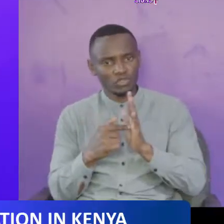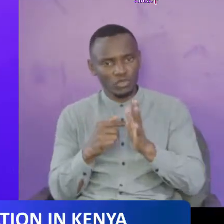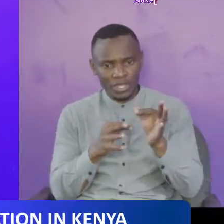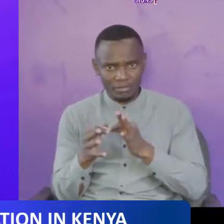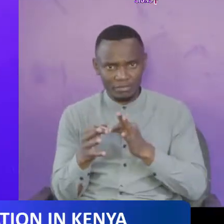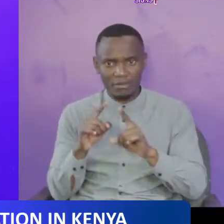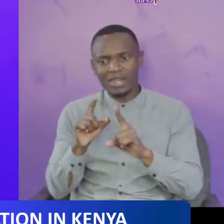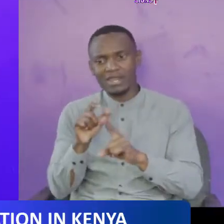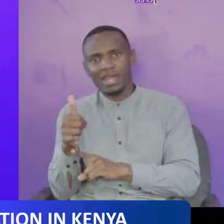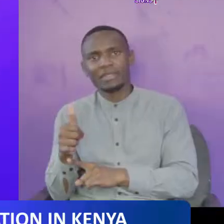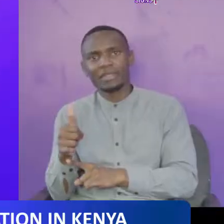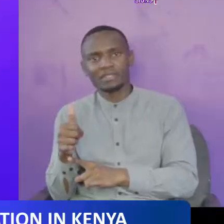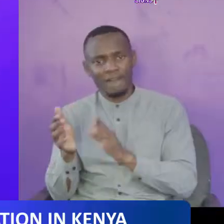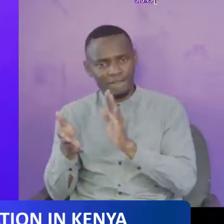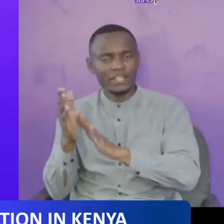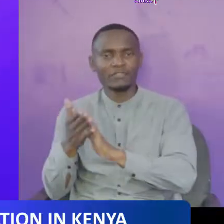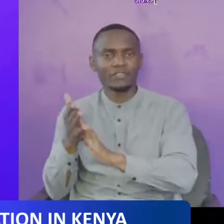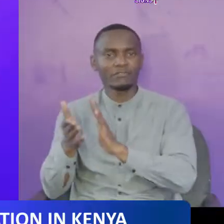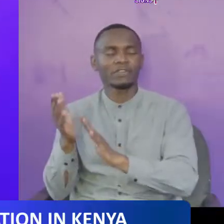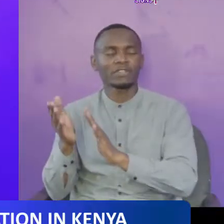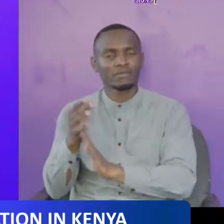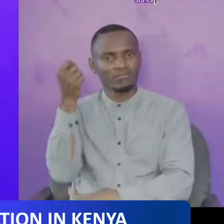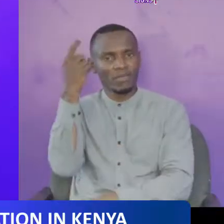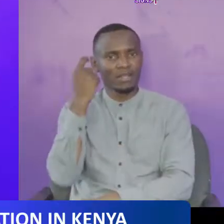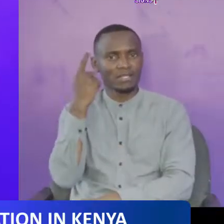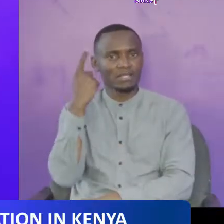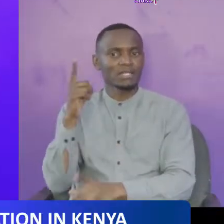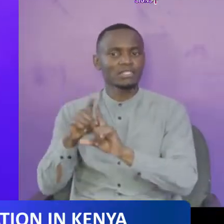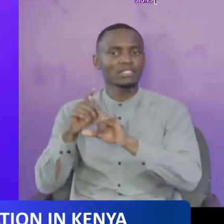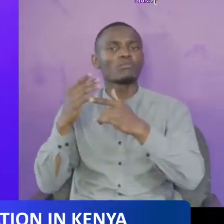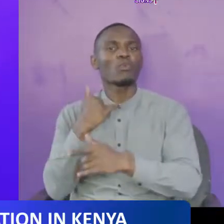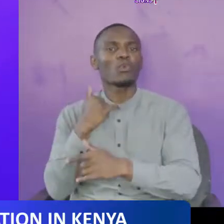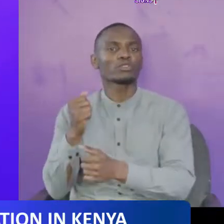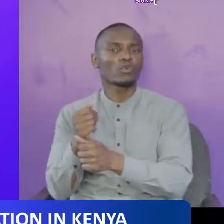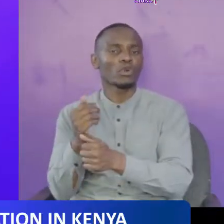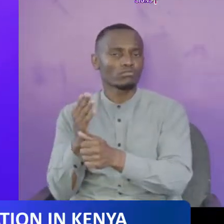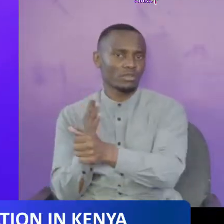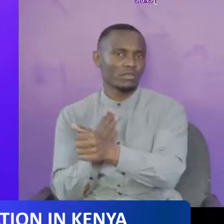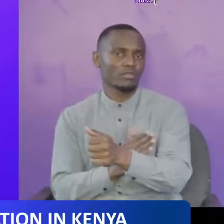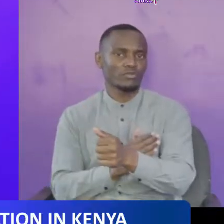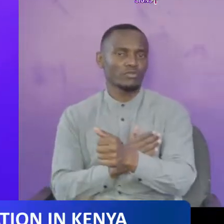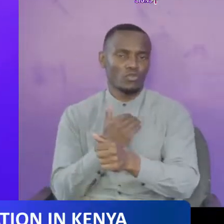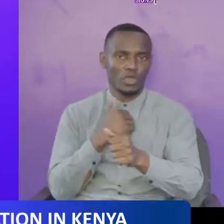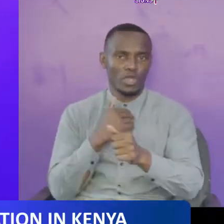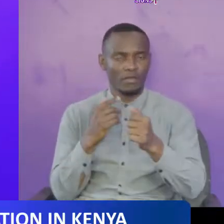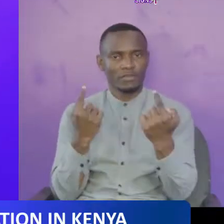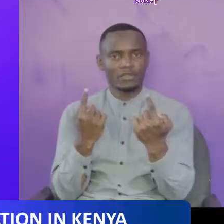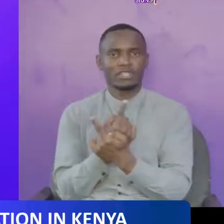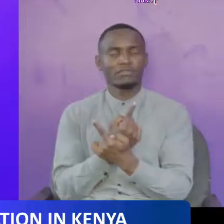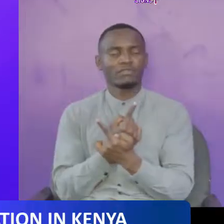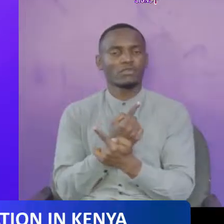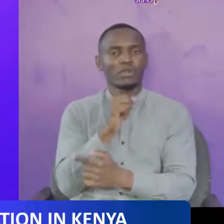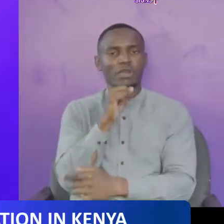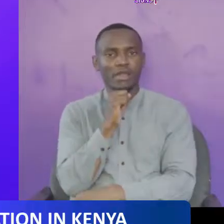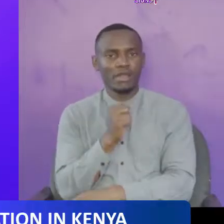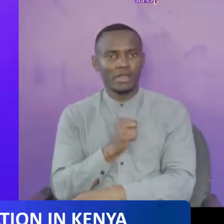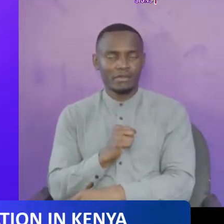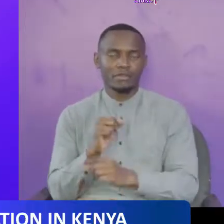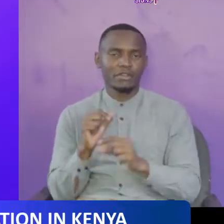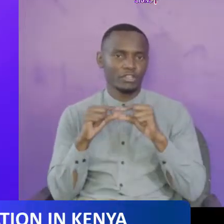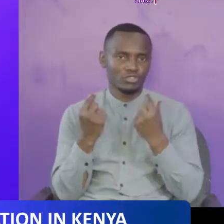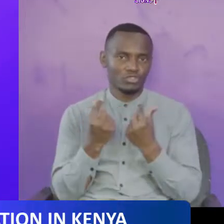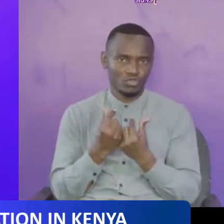are just, let's do this, how can it even be better, how can it be faster? So we have that different age group, age set,